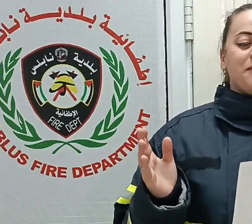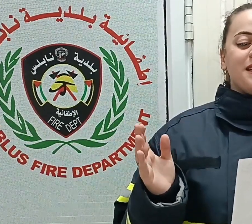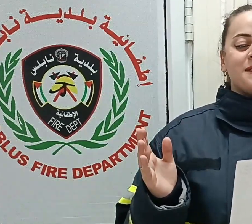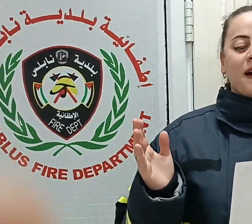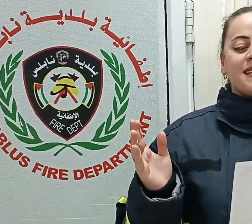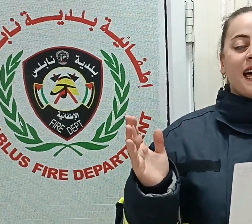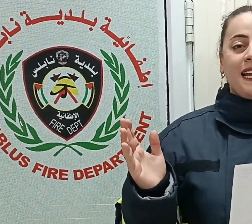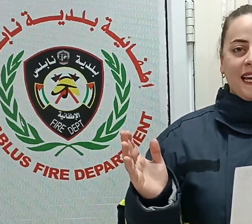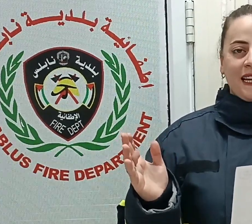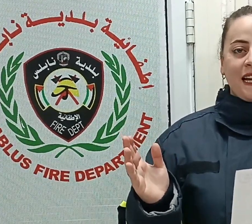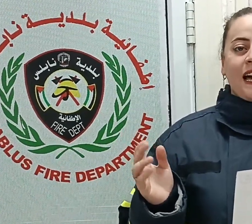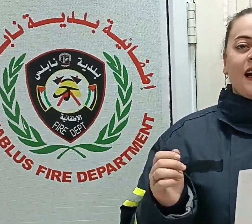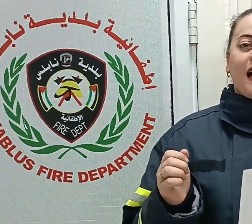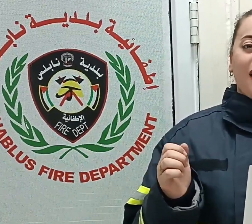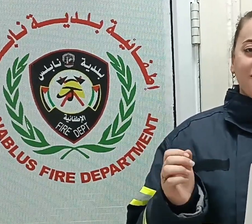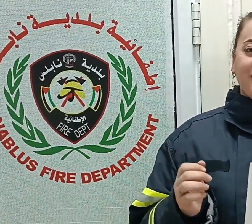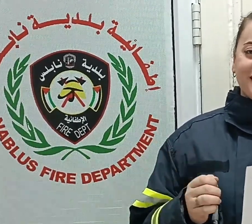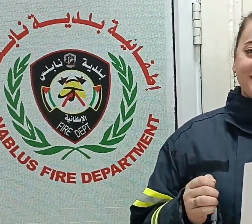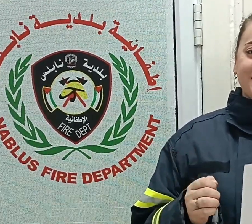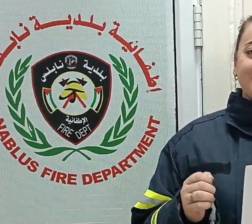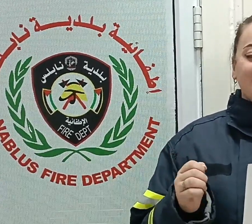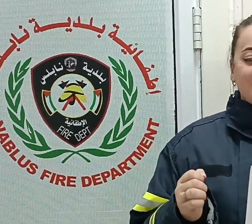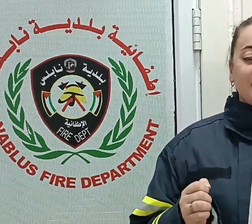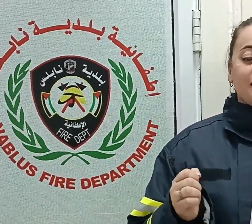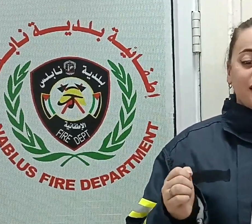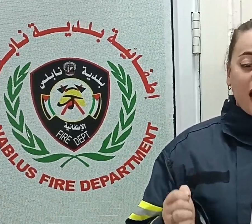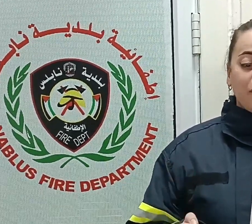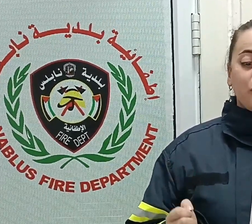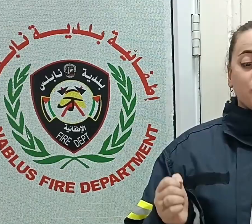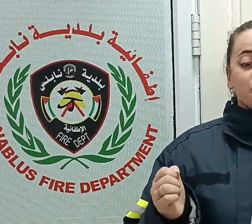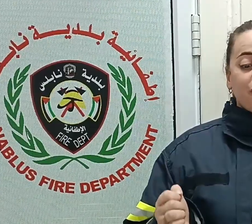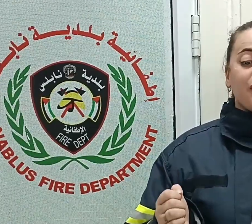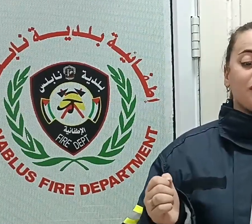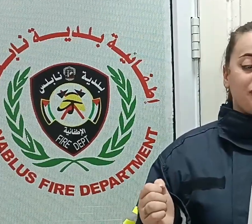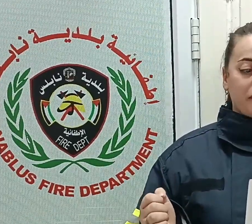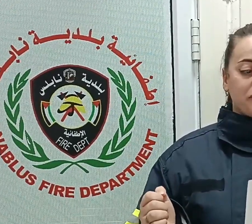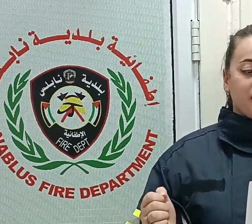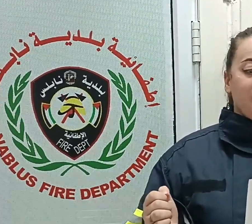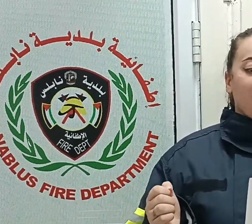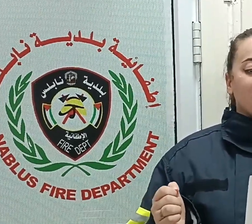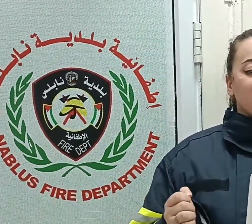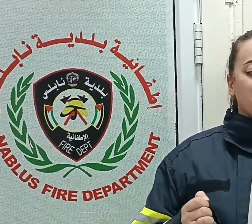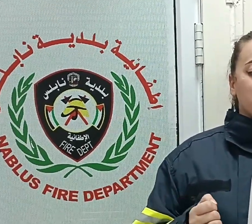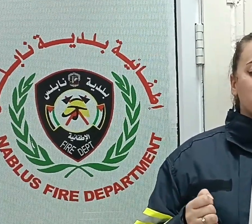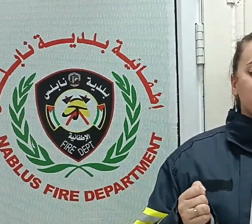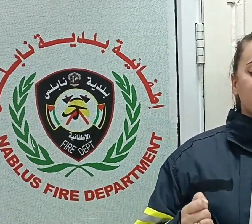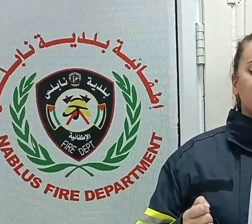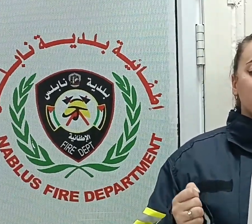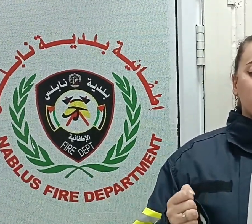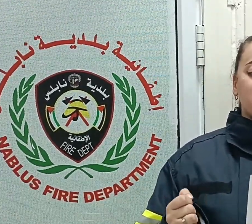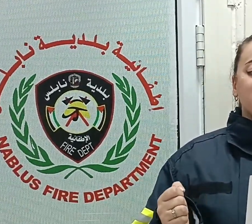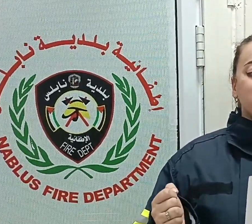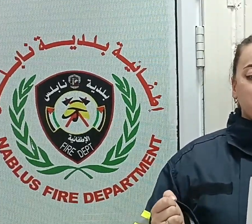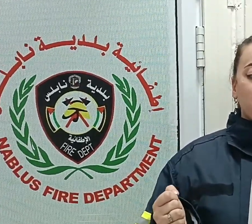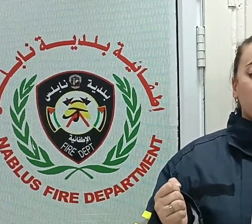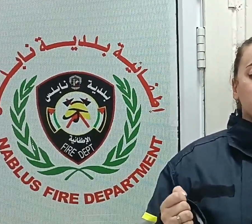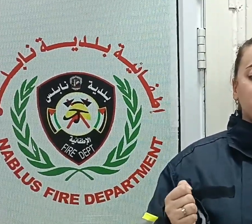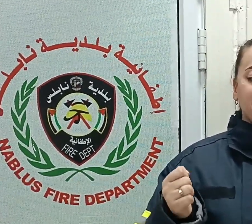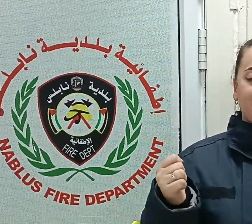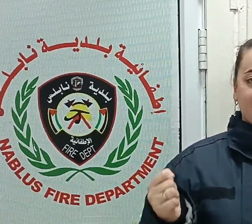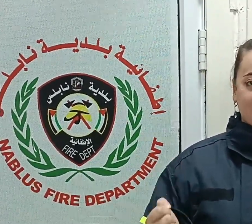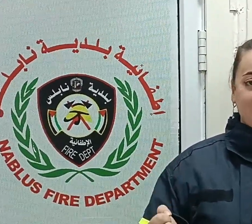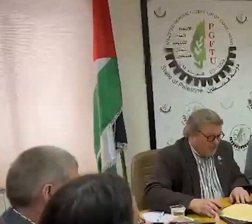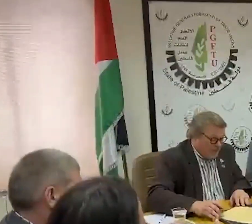My name is Masa Hlehel. I'm volunteer in Nablus Fire Dept, and I wanted to send you